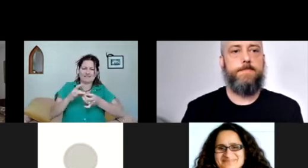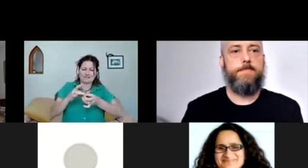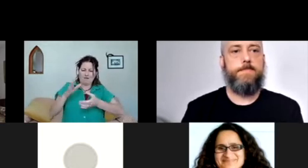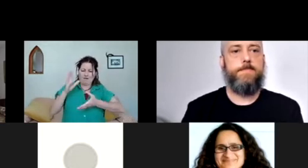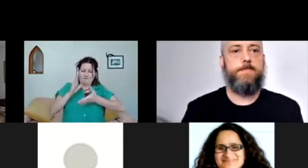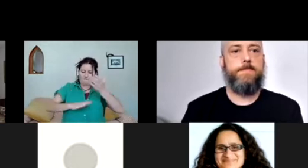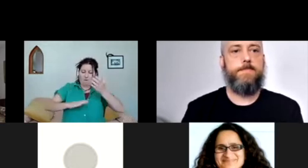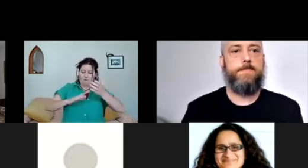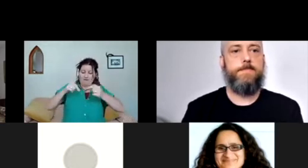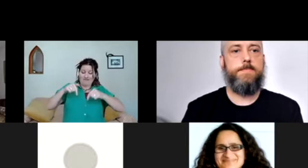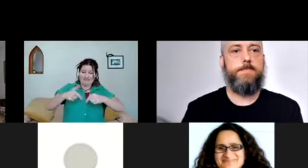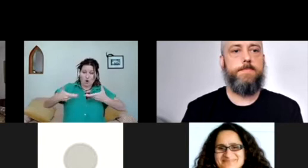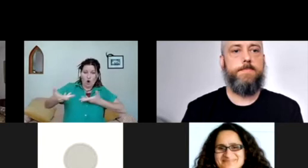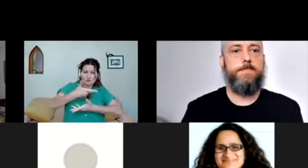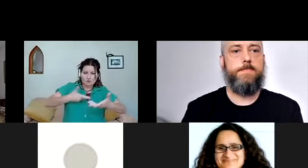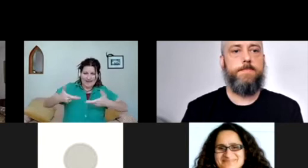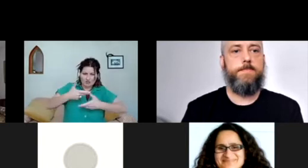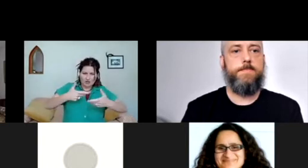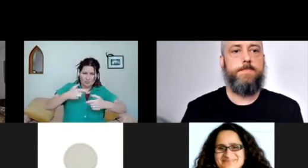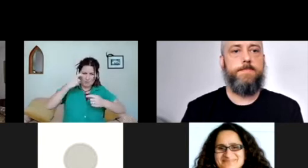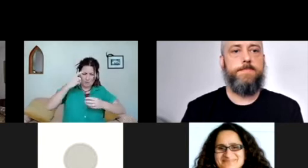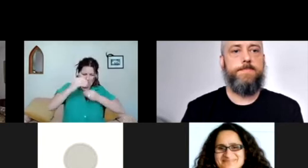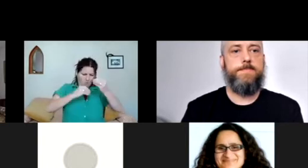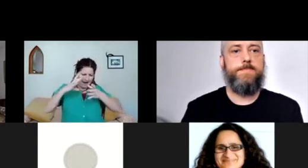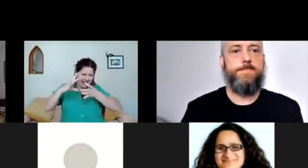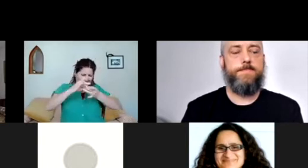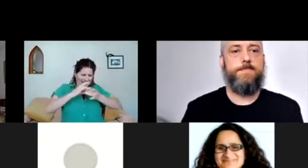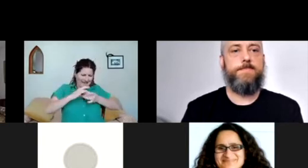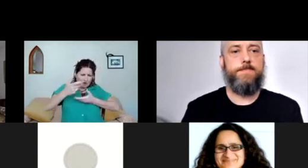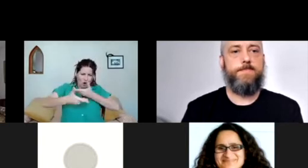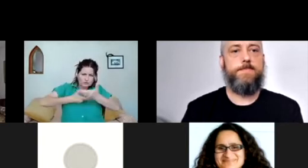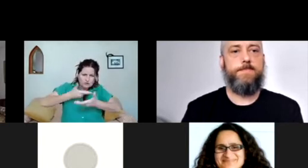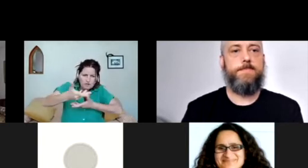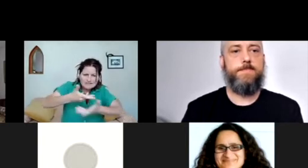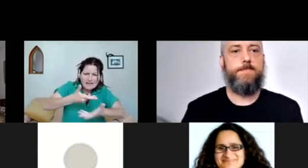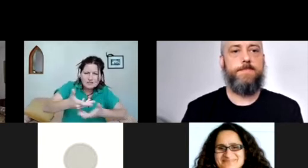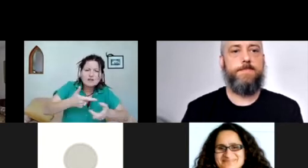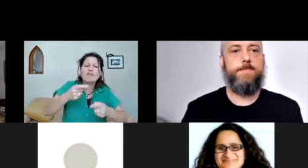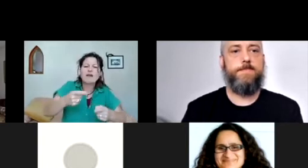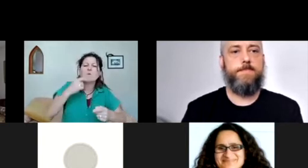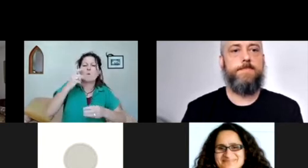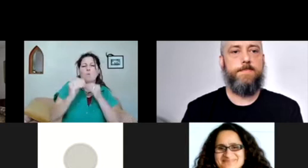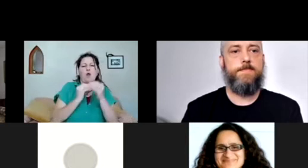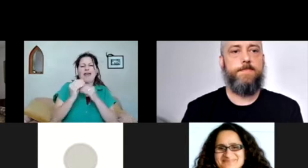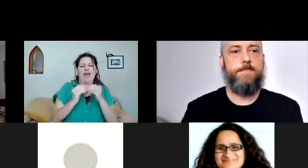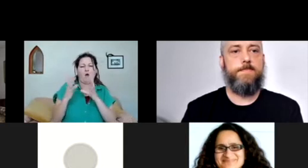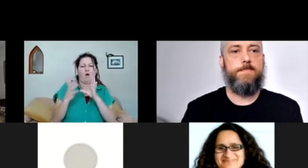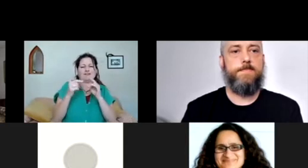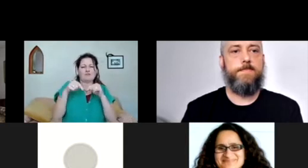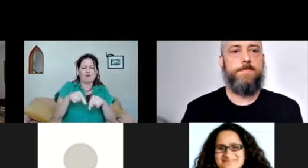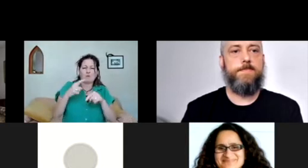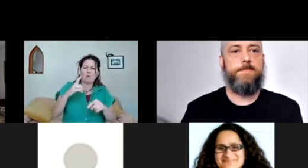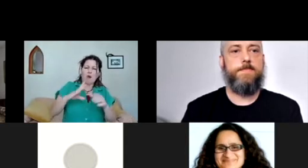onwards. Yeah, so we'll keep everybody updated as that's progressed